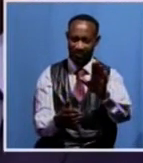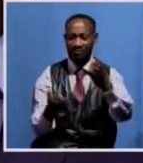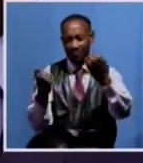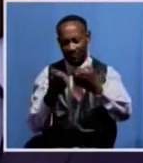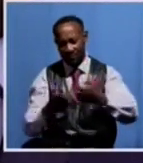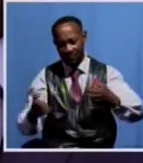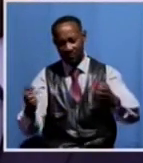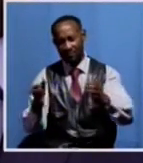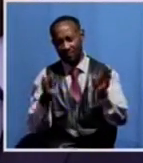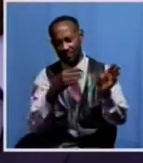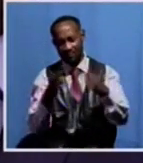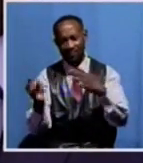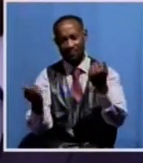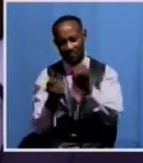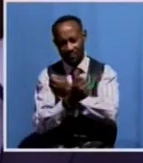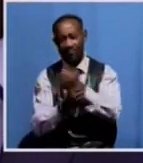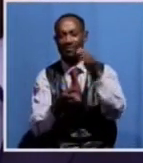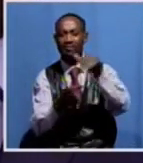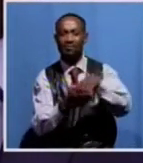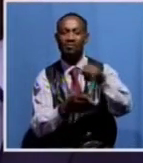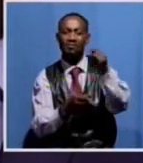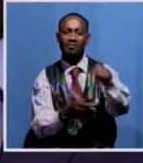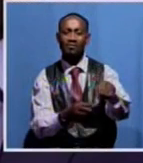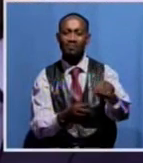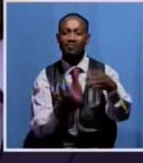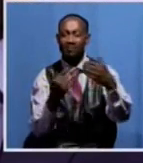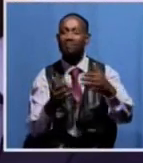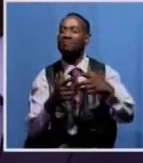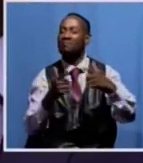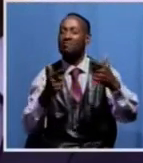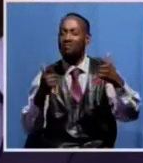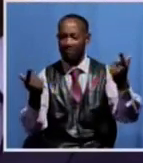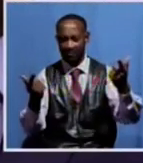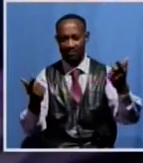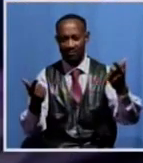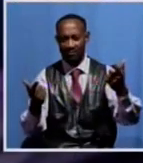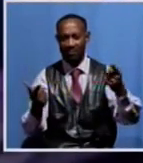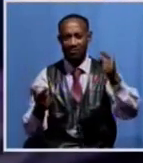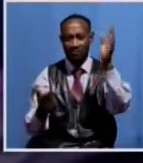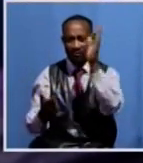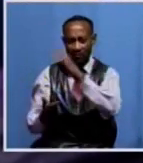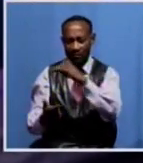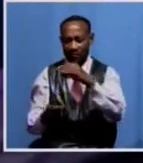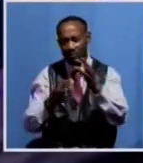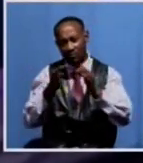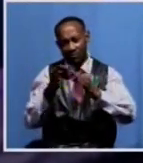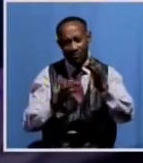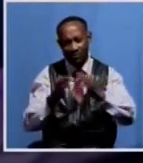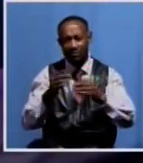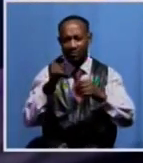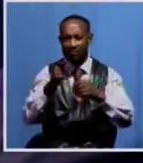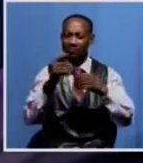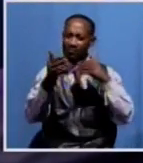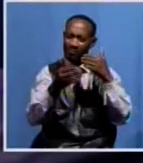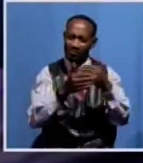change. So it's a cross-cutting issue. So your explanation would be that you've moved part of this money to these other sectors. Yeah, it's a cross-cutting issue. And this